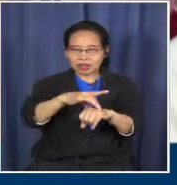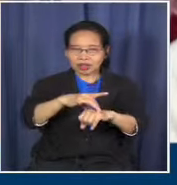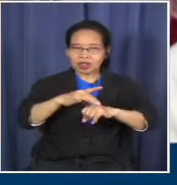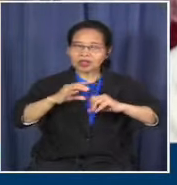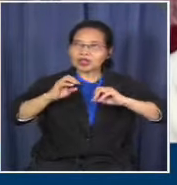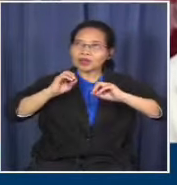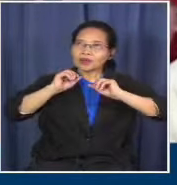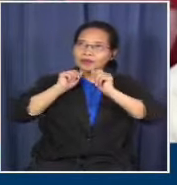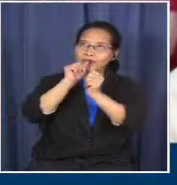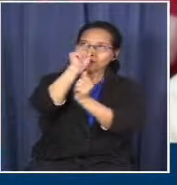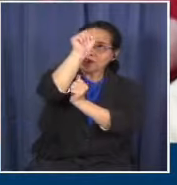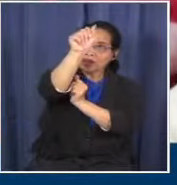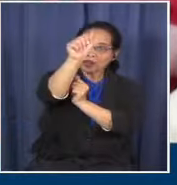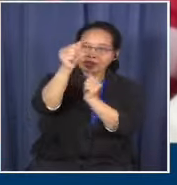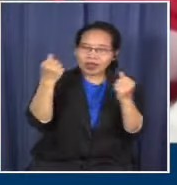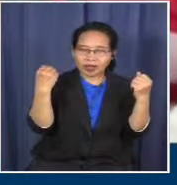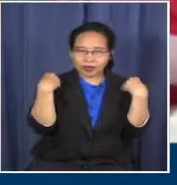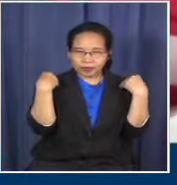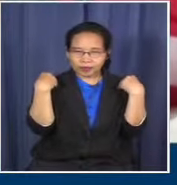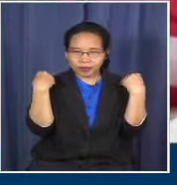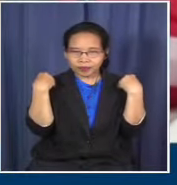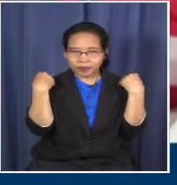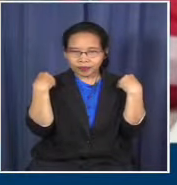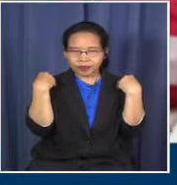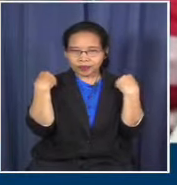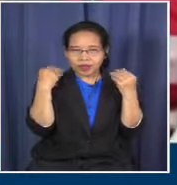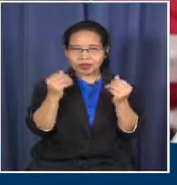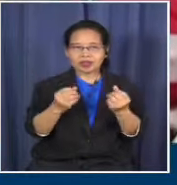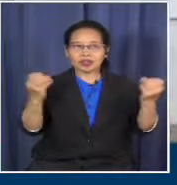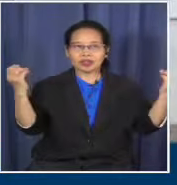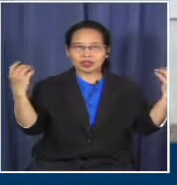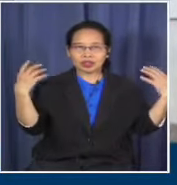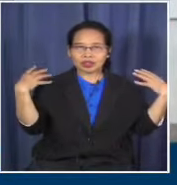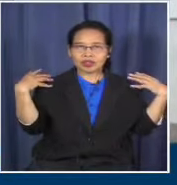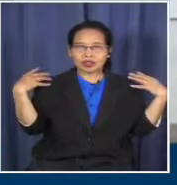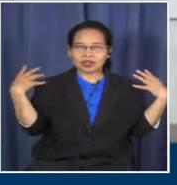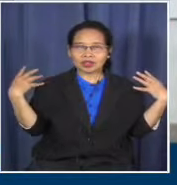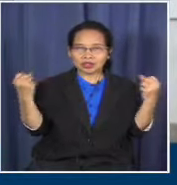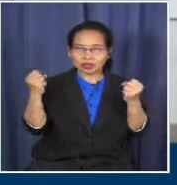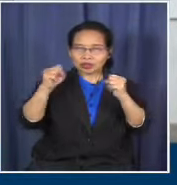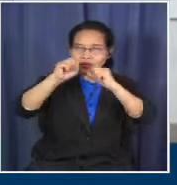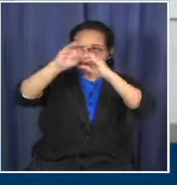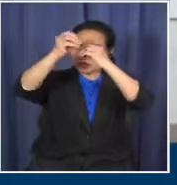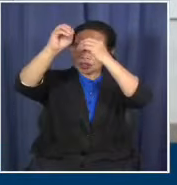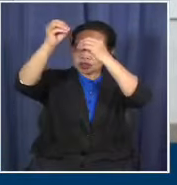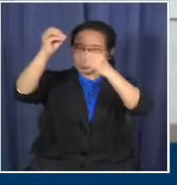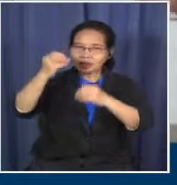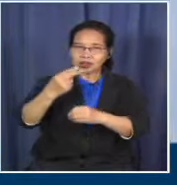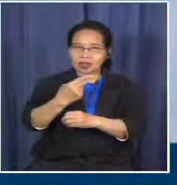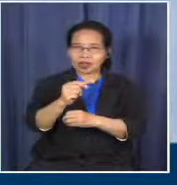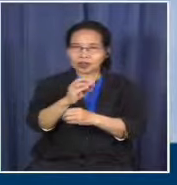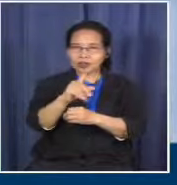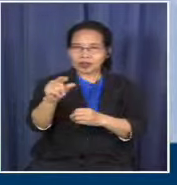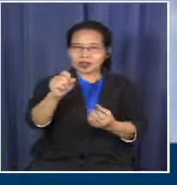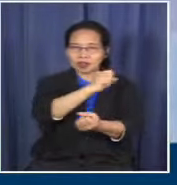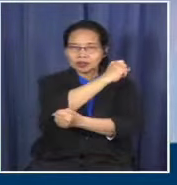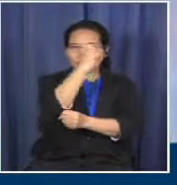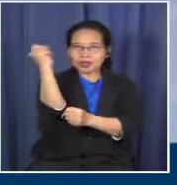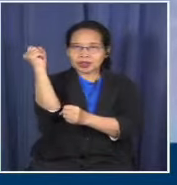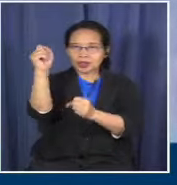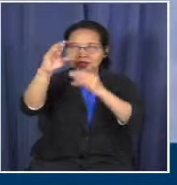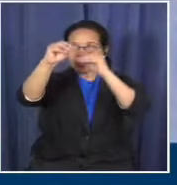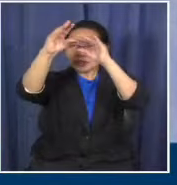the explosion of old stars because those are so far away. But now we have